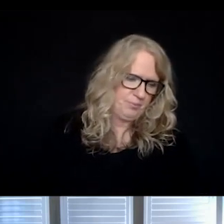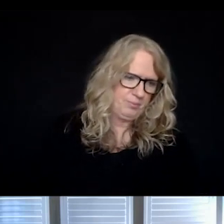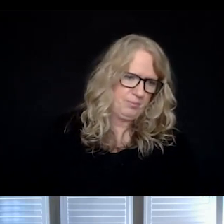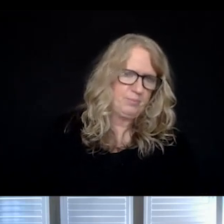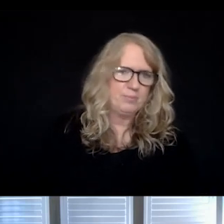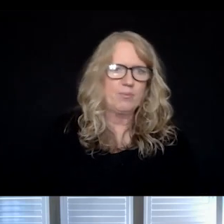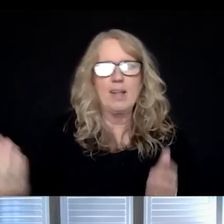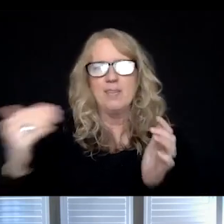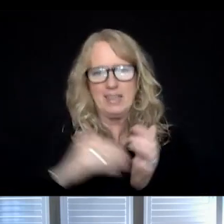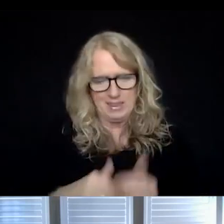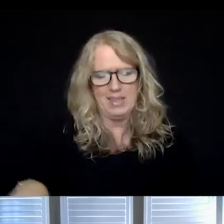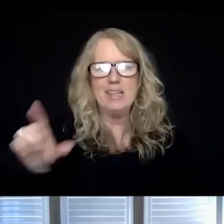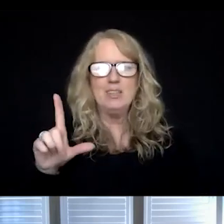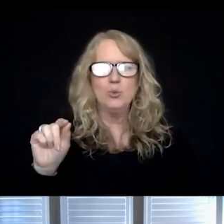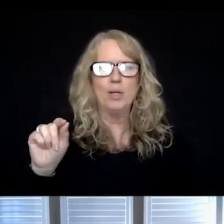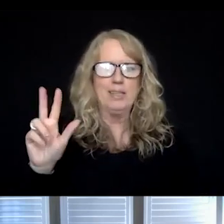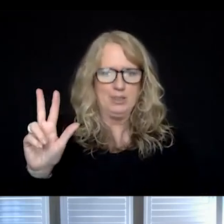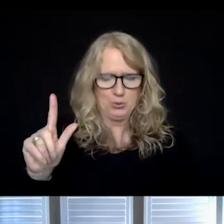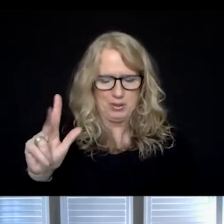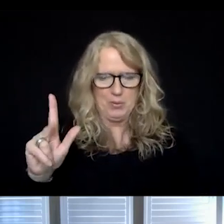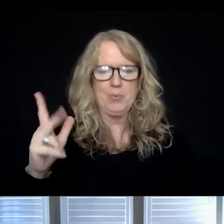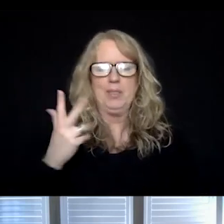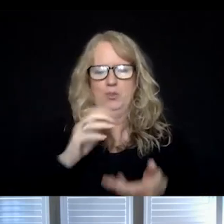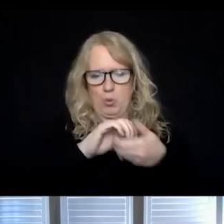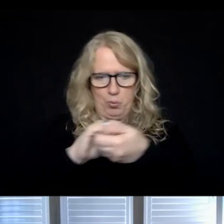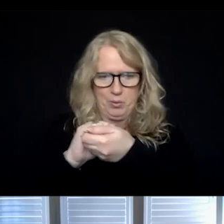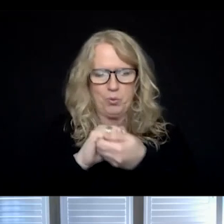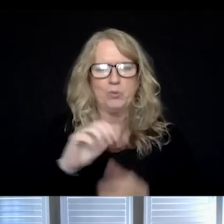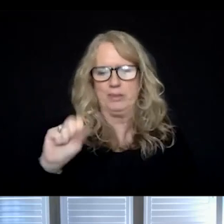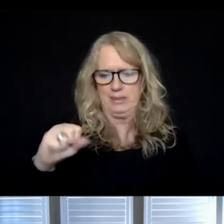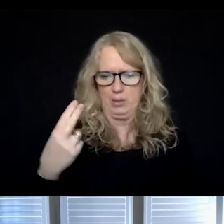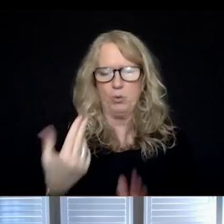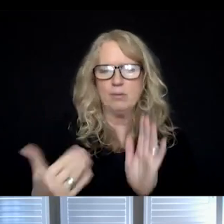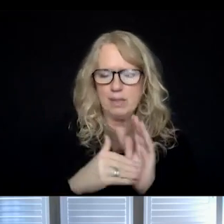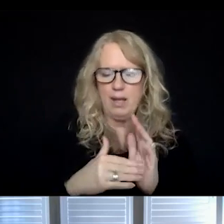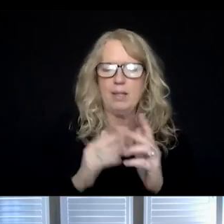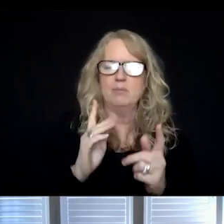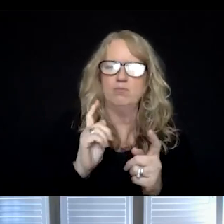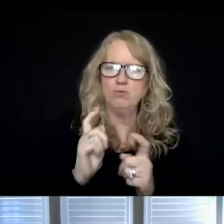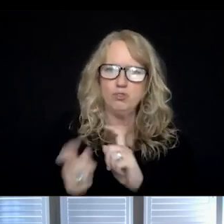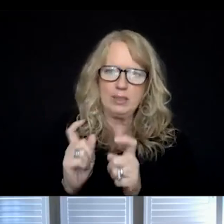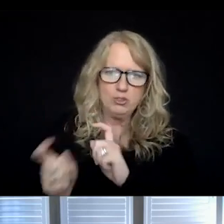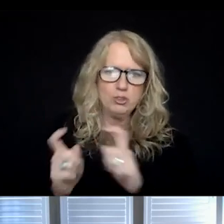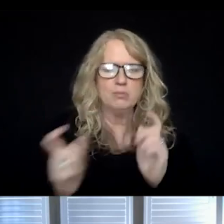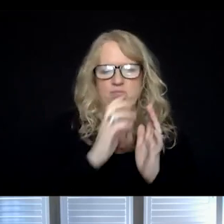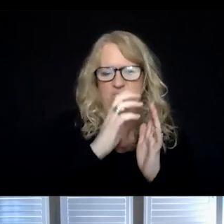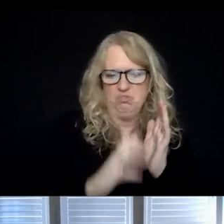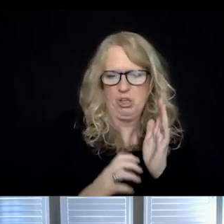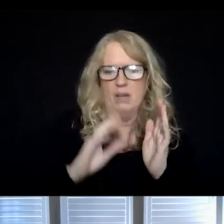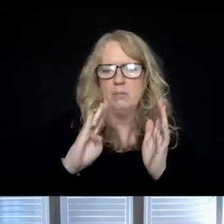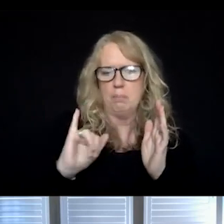in 2023, we worked with our stakeholders again to make changes to the draft bill, and